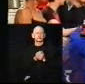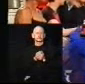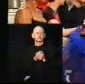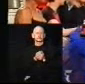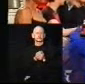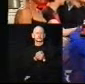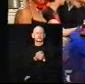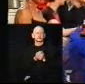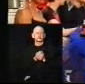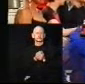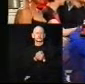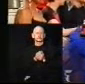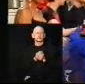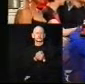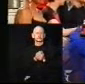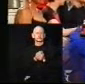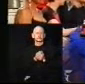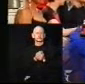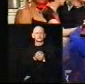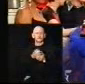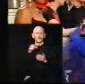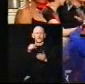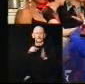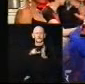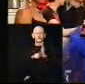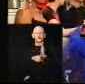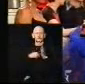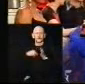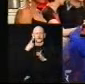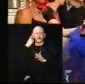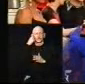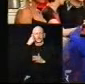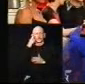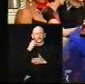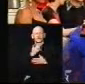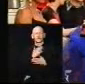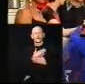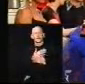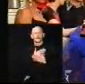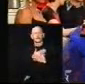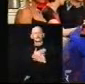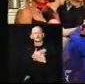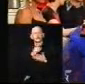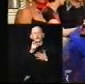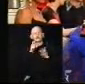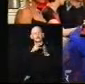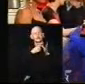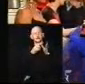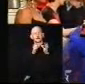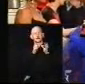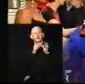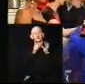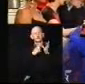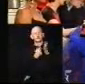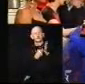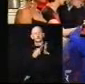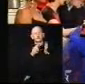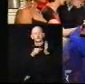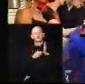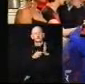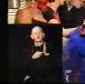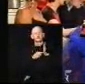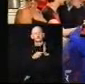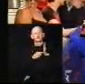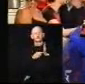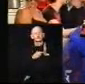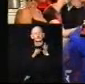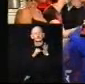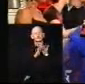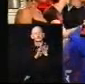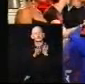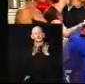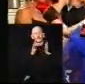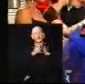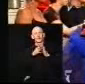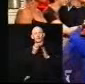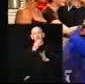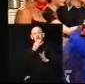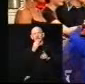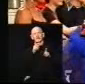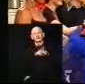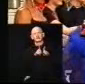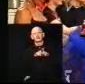and so this time I just thought I'd love to do a cabaret show Which is something like I do in my bedroom Every week